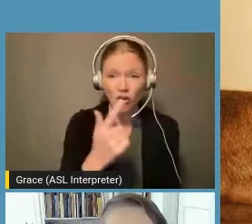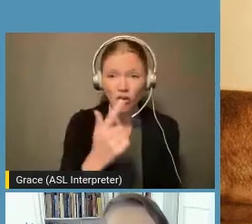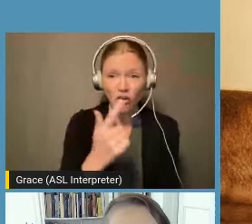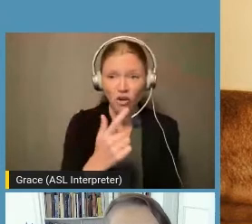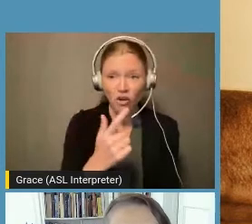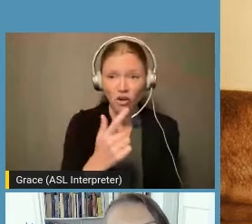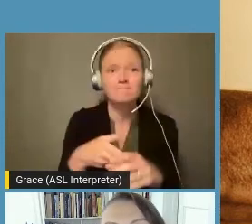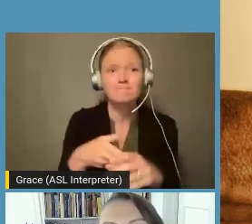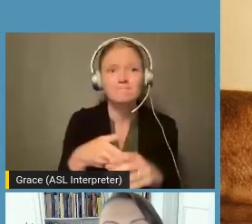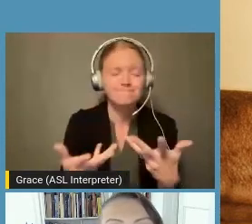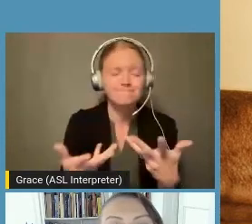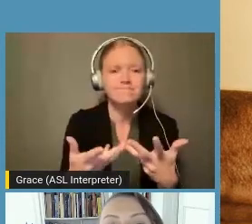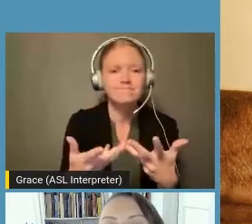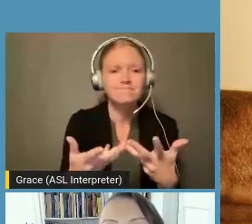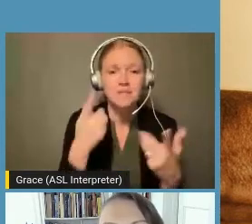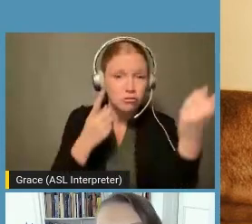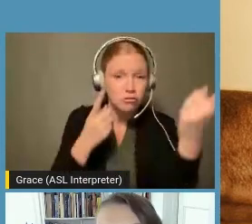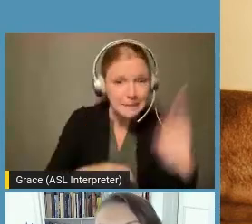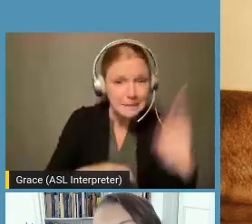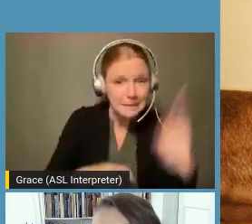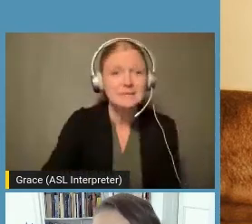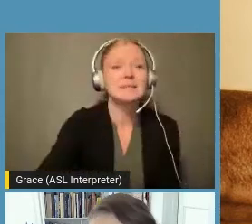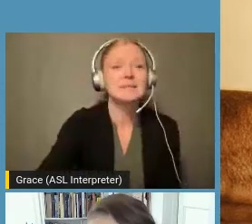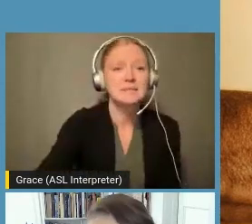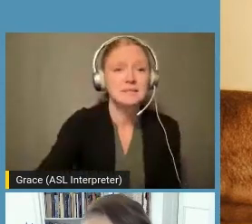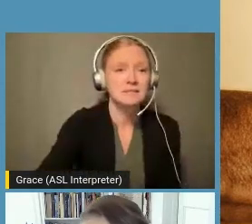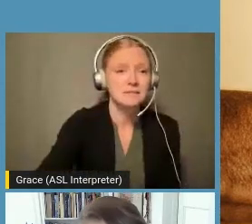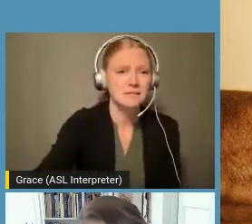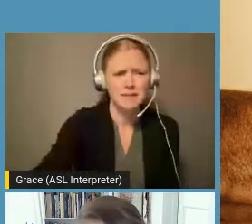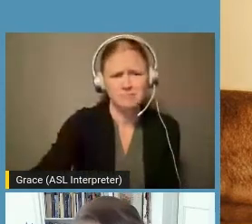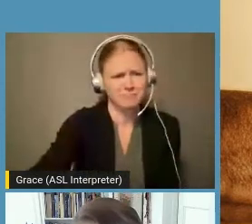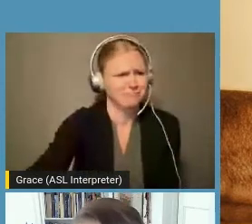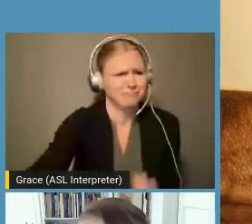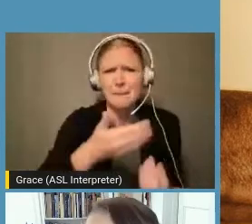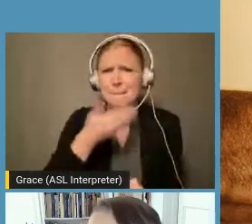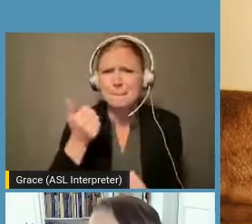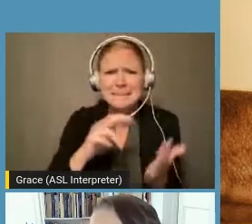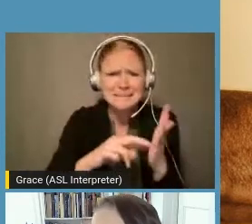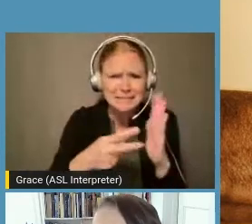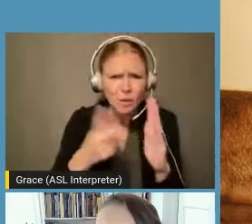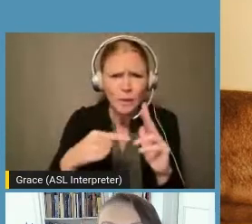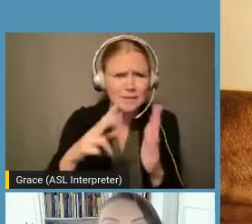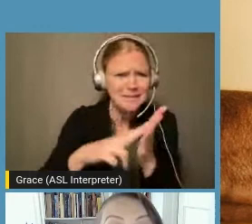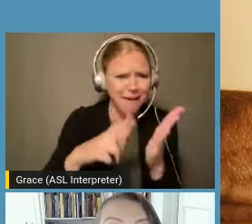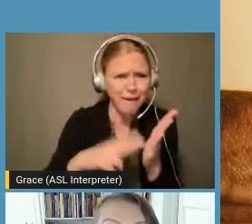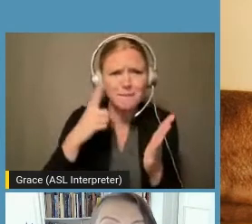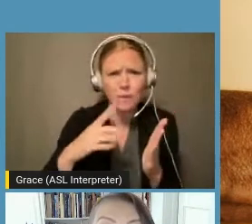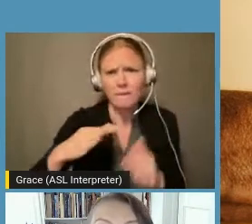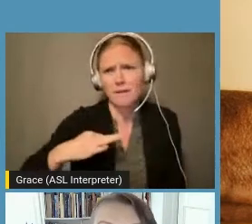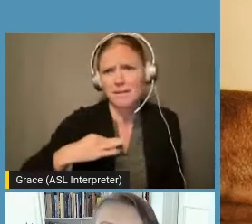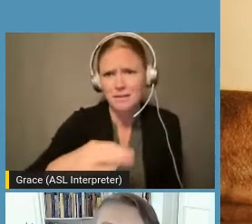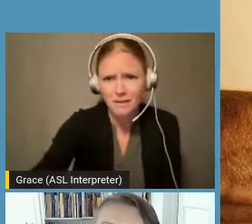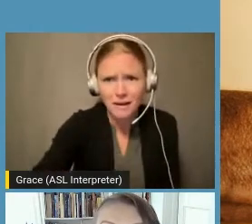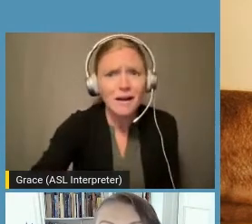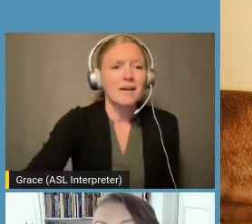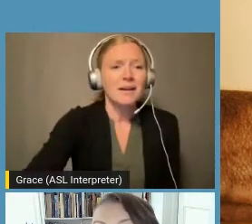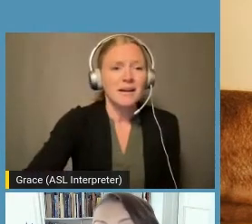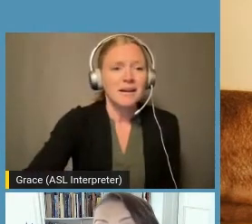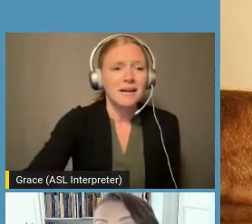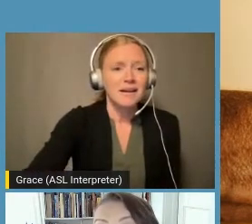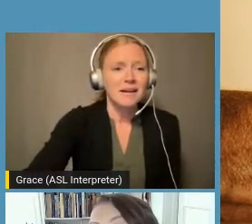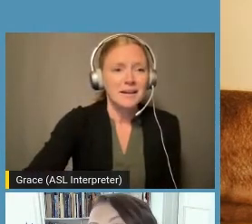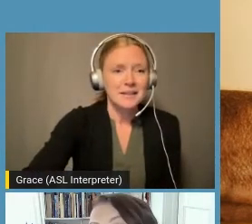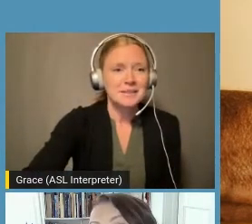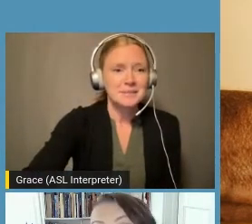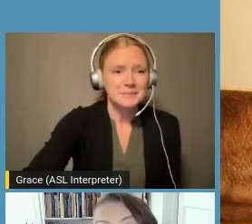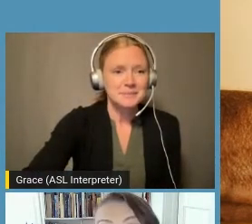agreements, or, you know, we have the best intentions when we sign up to be a volunteer, and then life gets in the way. And when